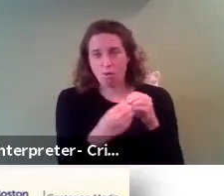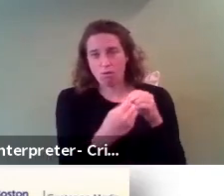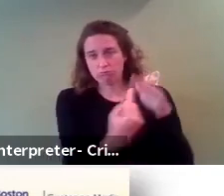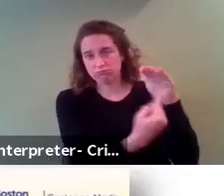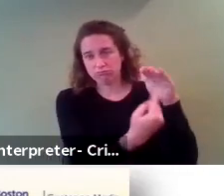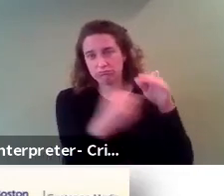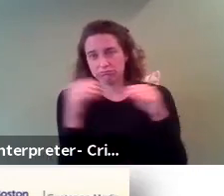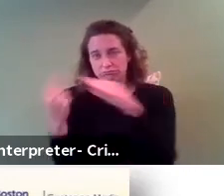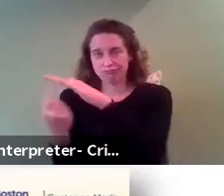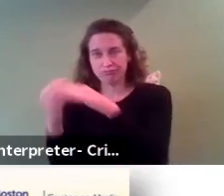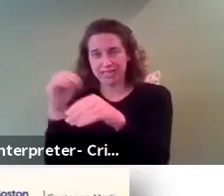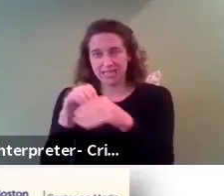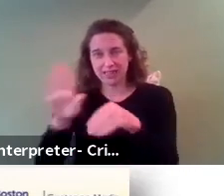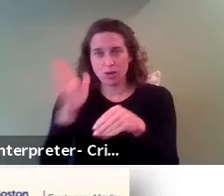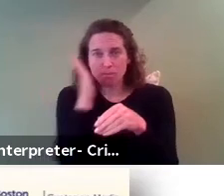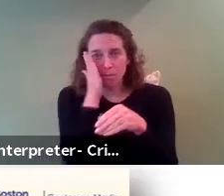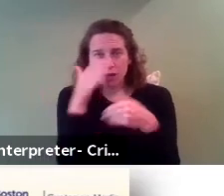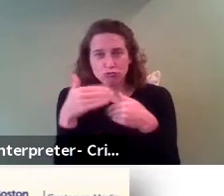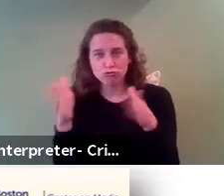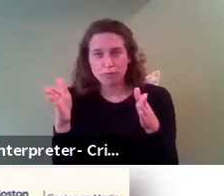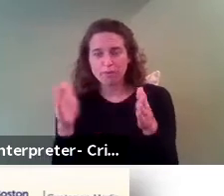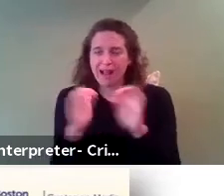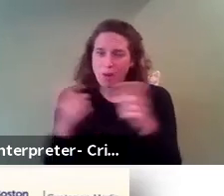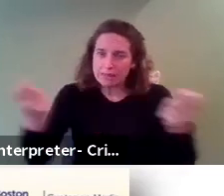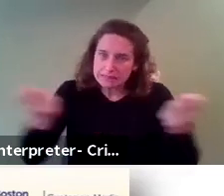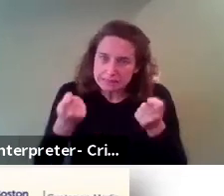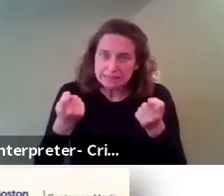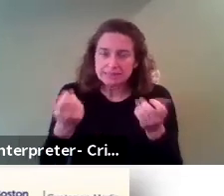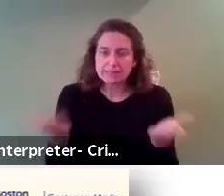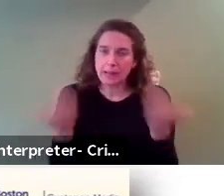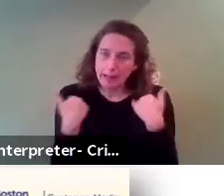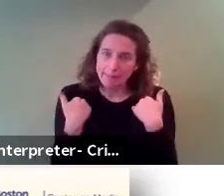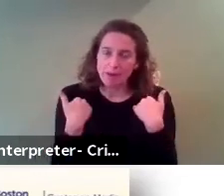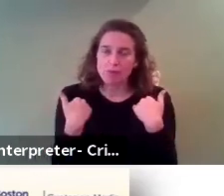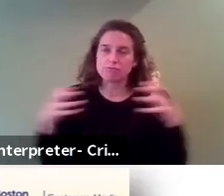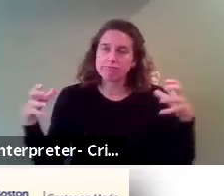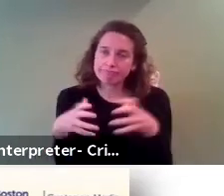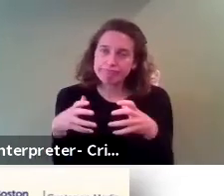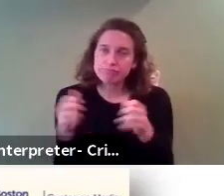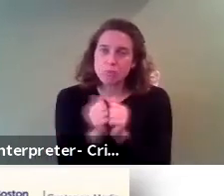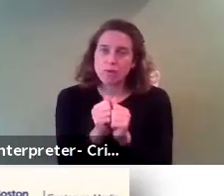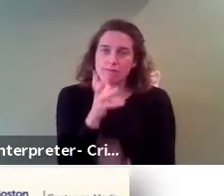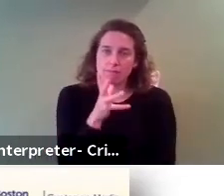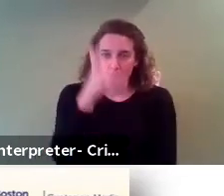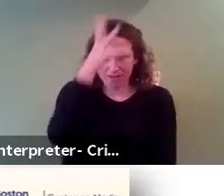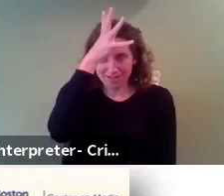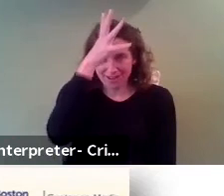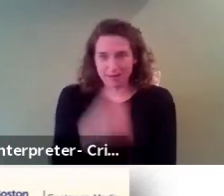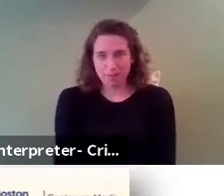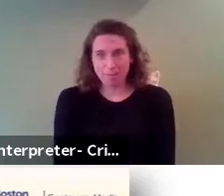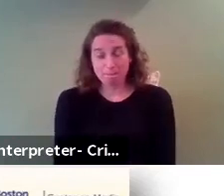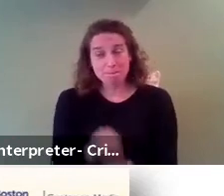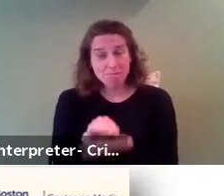since the pandemic started. So how do I encourage them to come out of the room and spend more time with mom and dad? Any